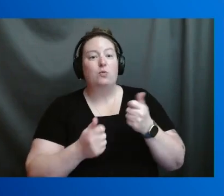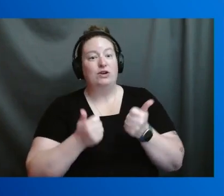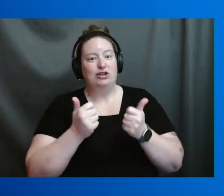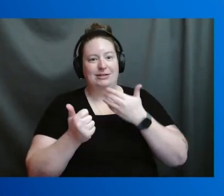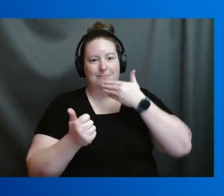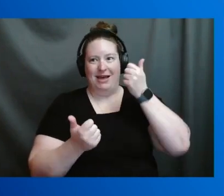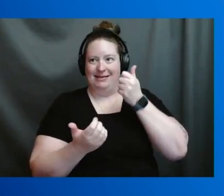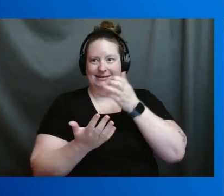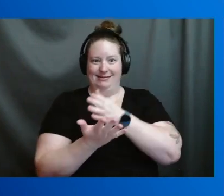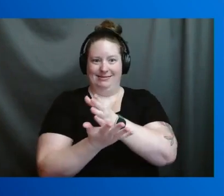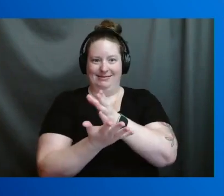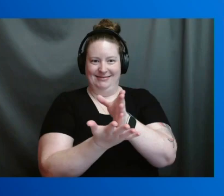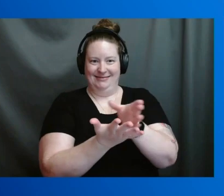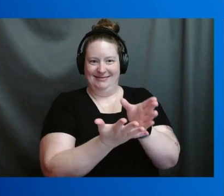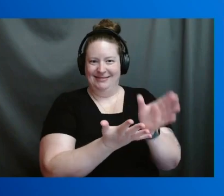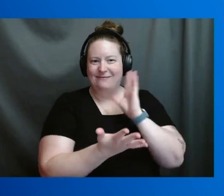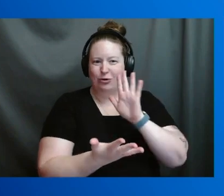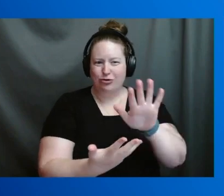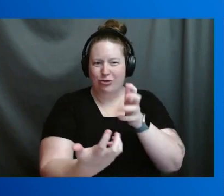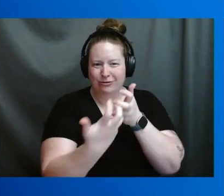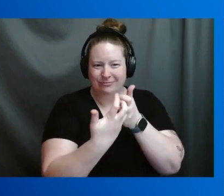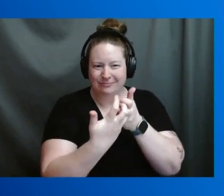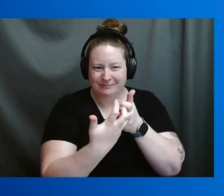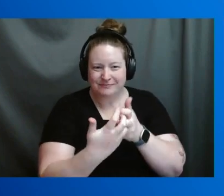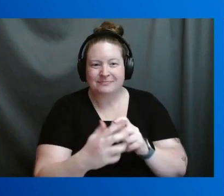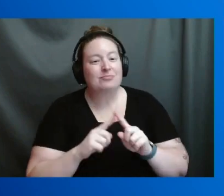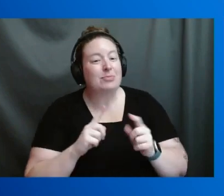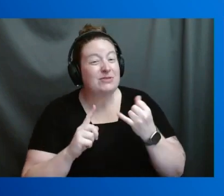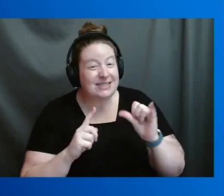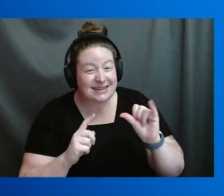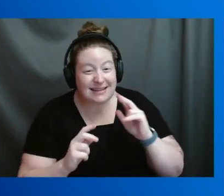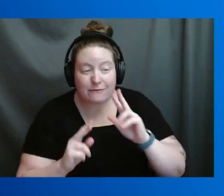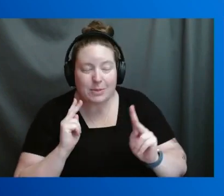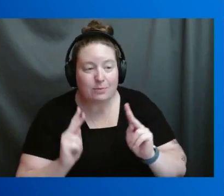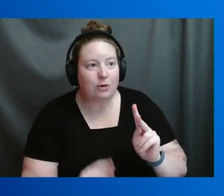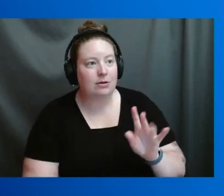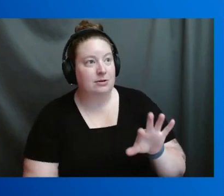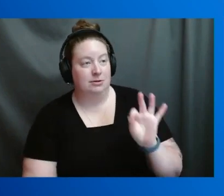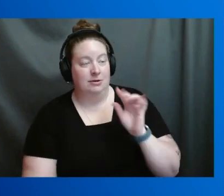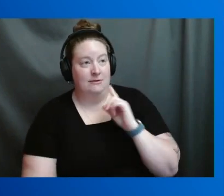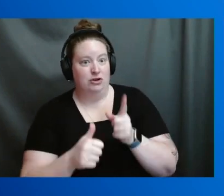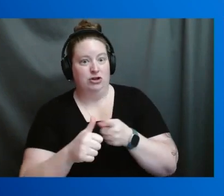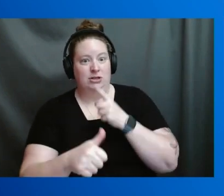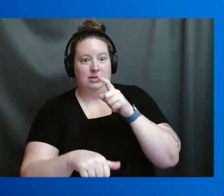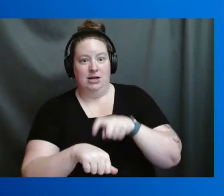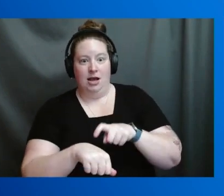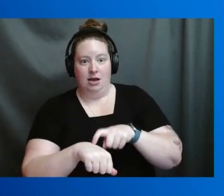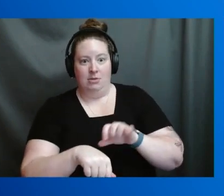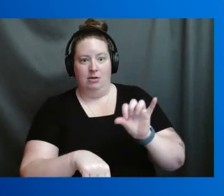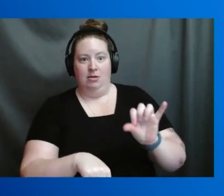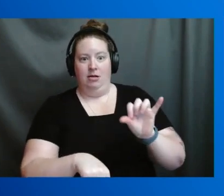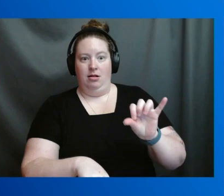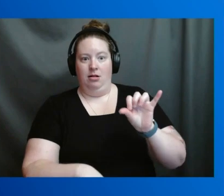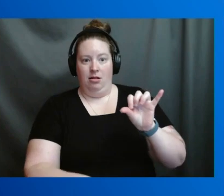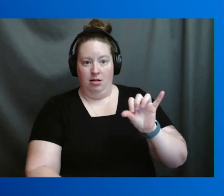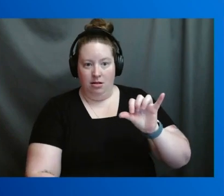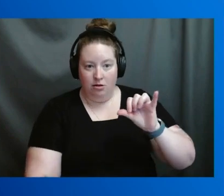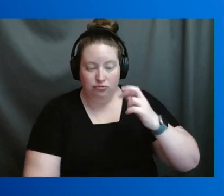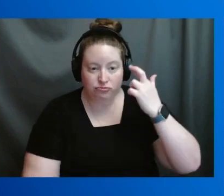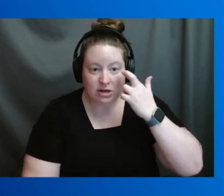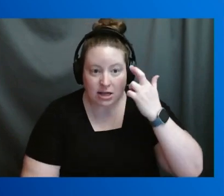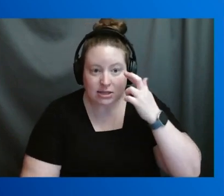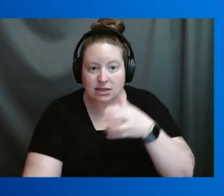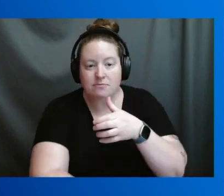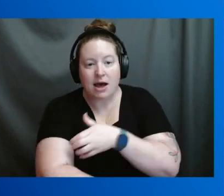hand, you still have people discovering it for the first time and realizing the power of composing services together in event-driven and other ways